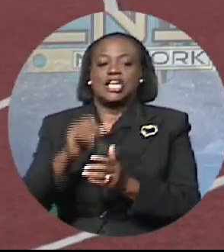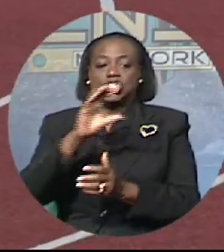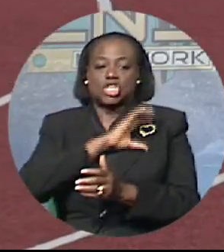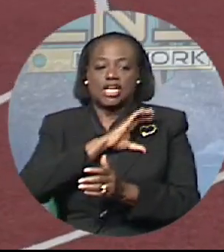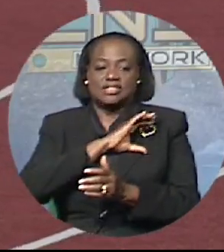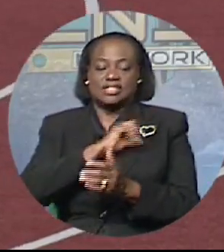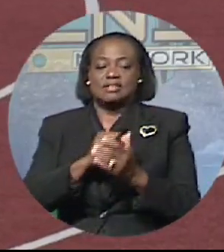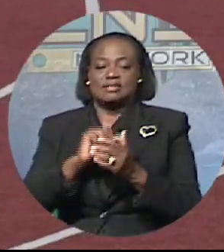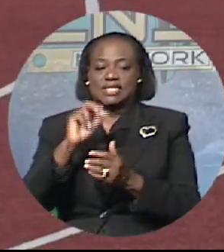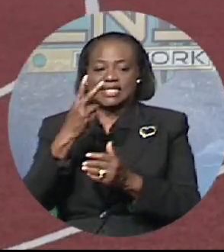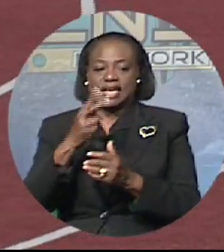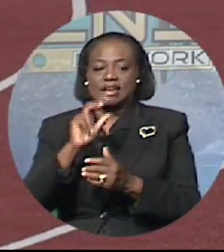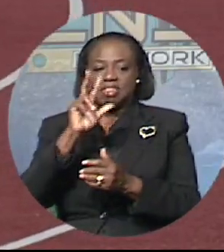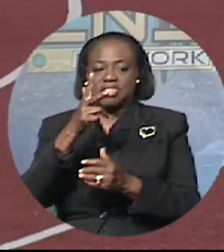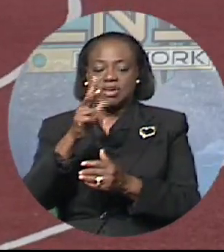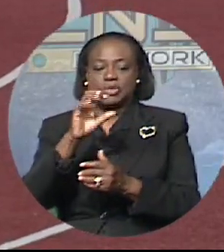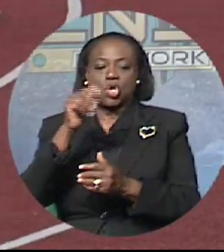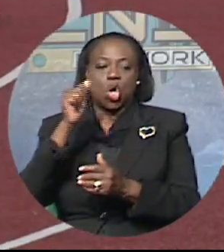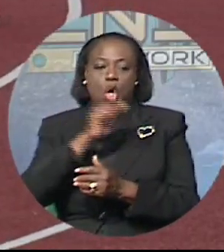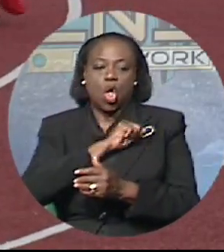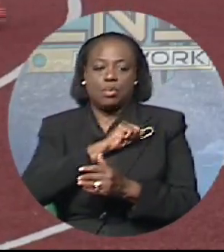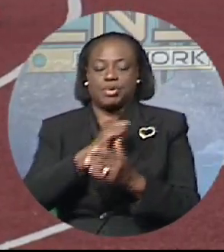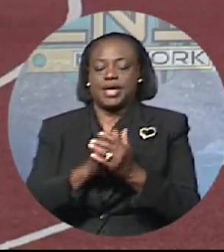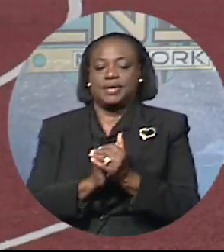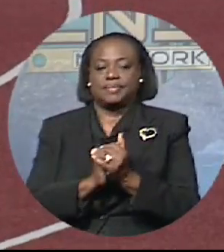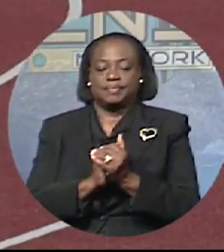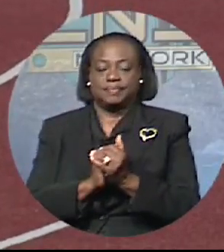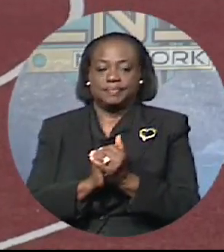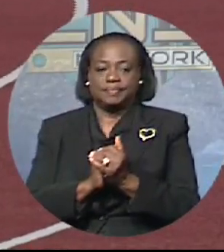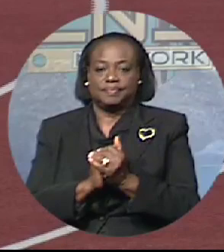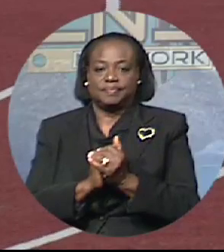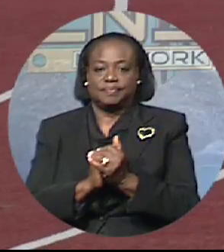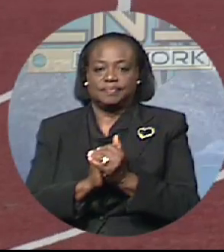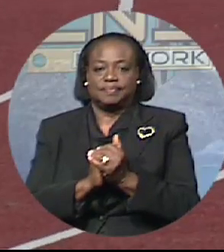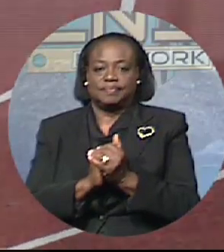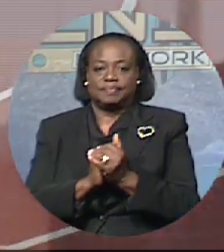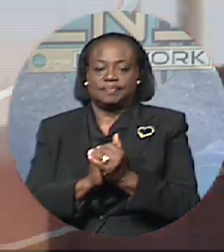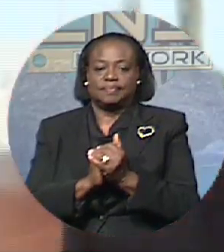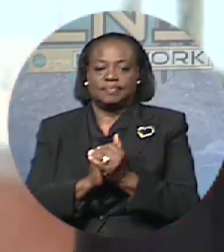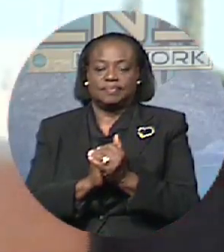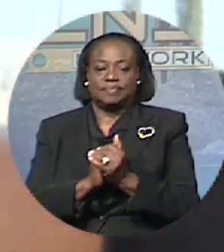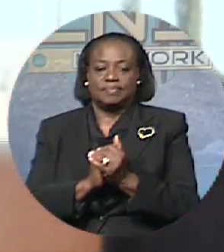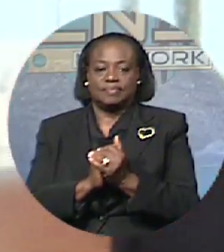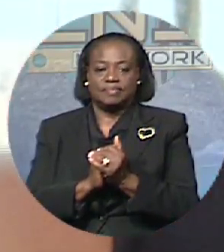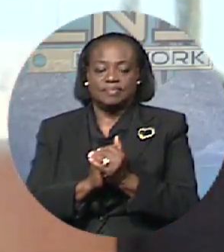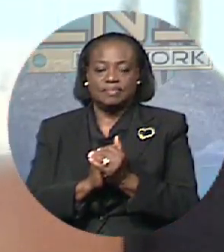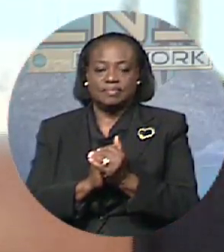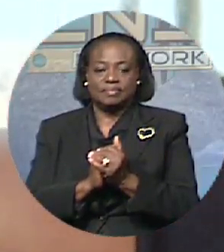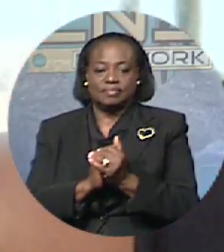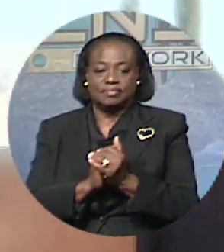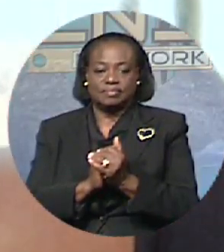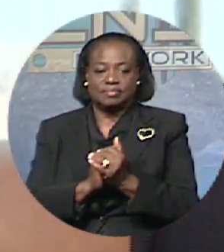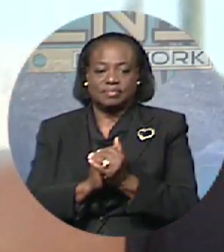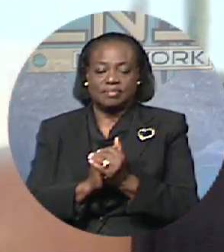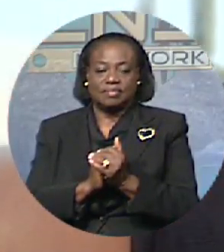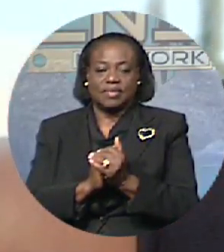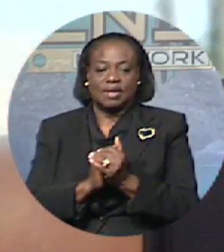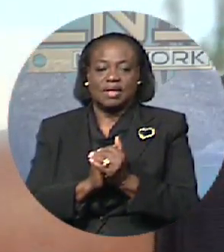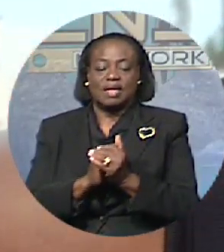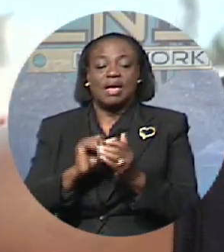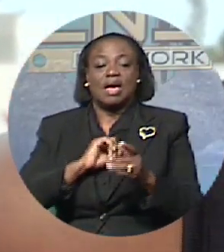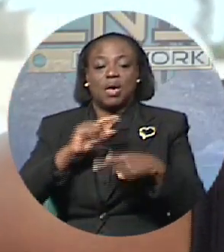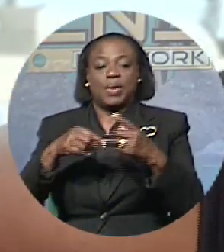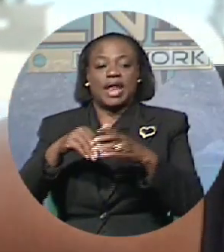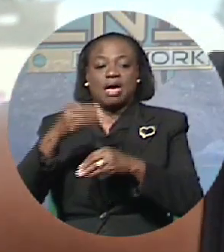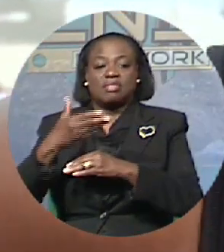11.71 seconds, and Albury took third in 11.73 seconds. Not there to get a 20-meter from